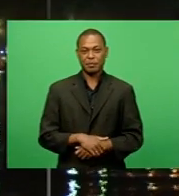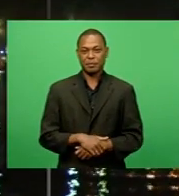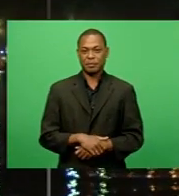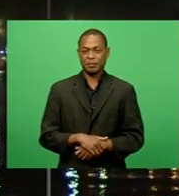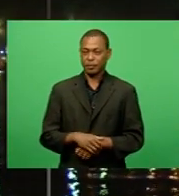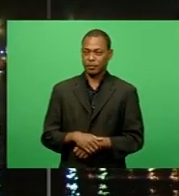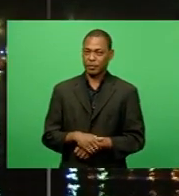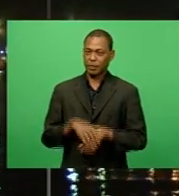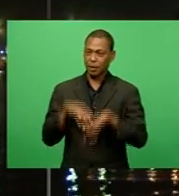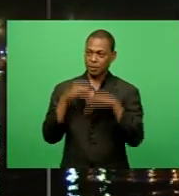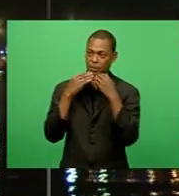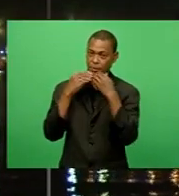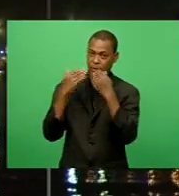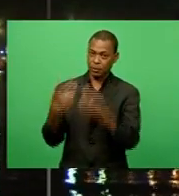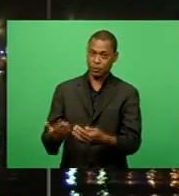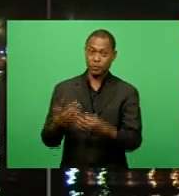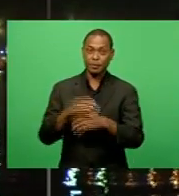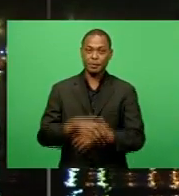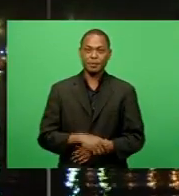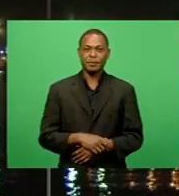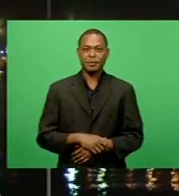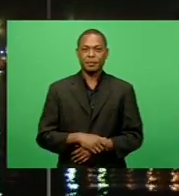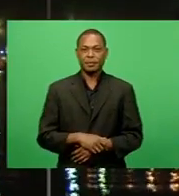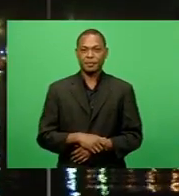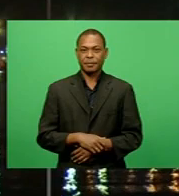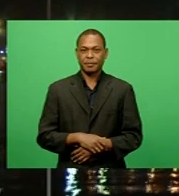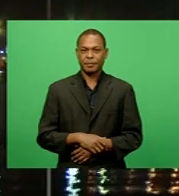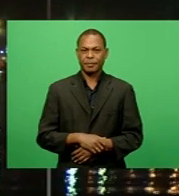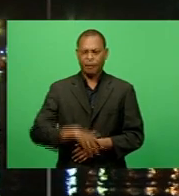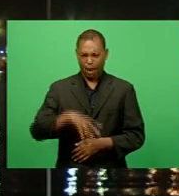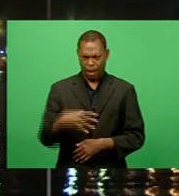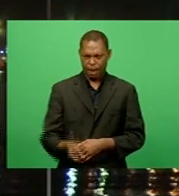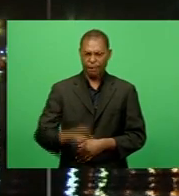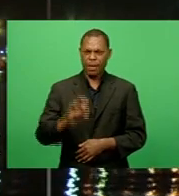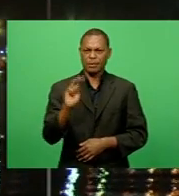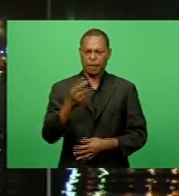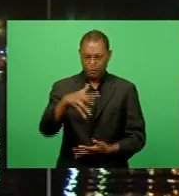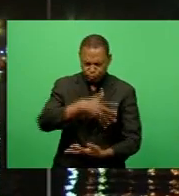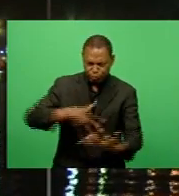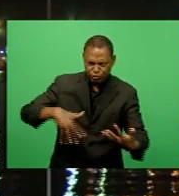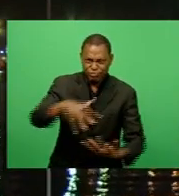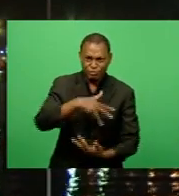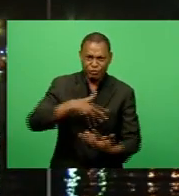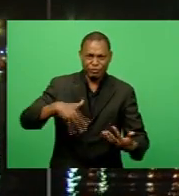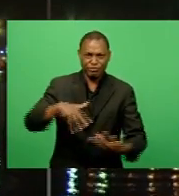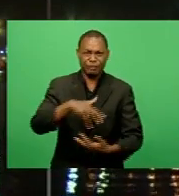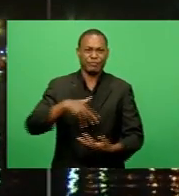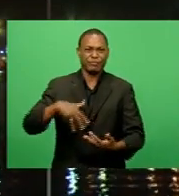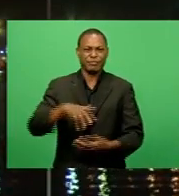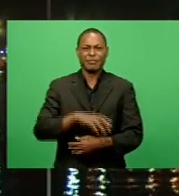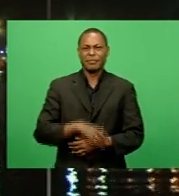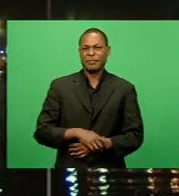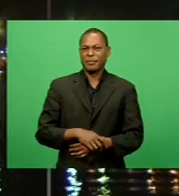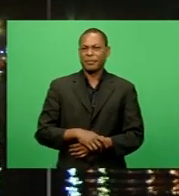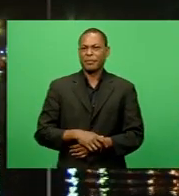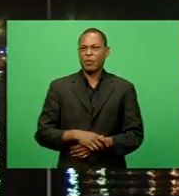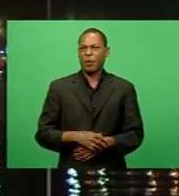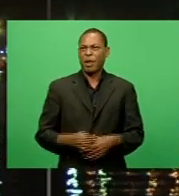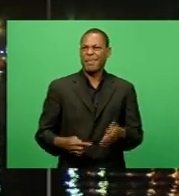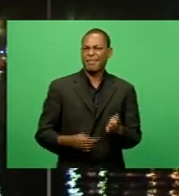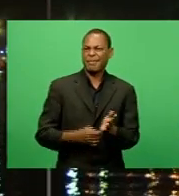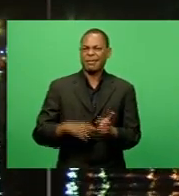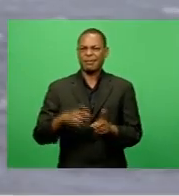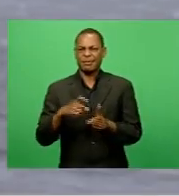you very much, Eleanor. Meanwhile, a second weaker tropical cyclone has formed in the region. What was earlier